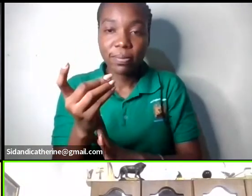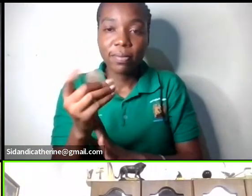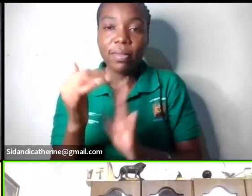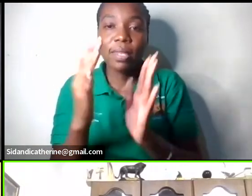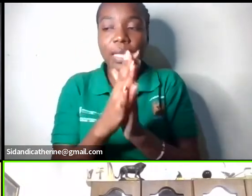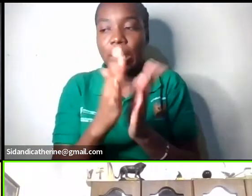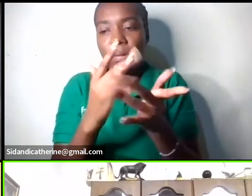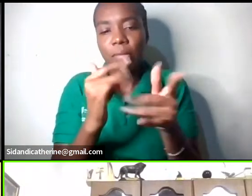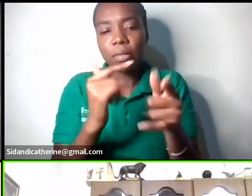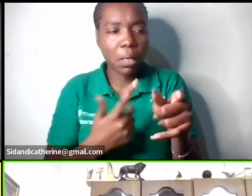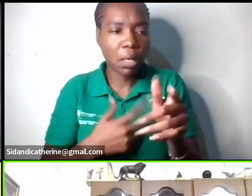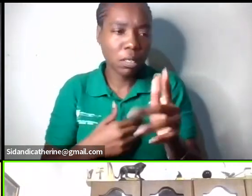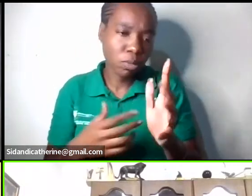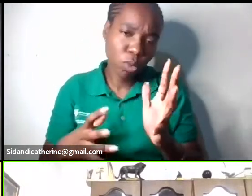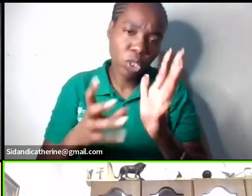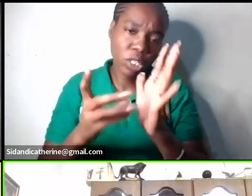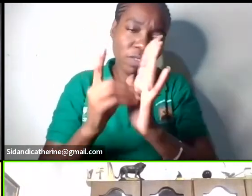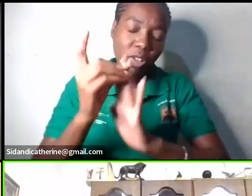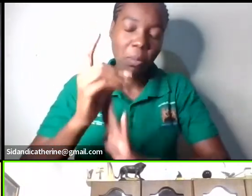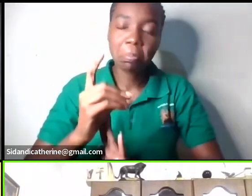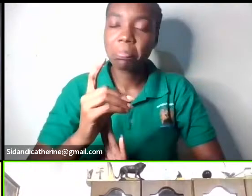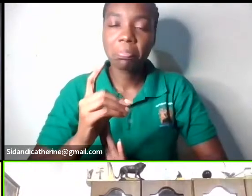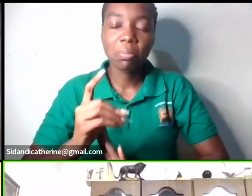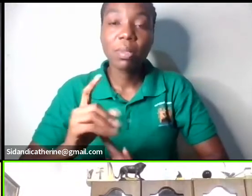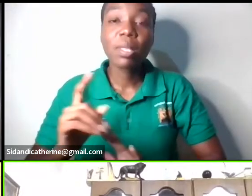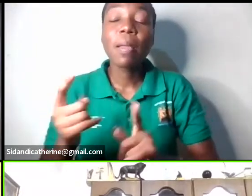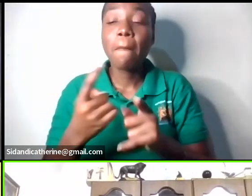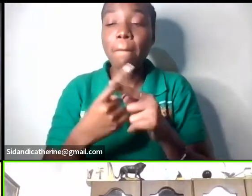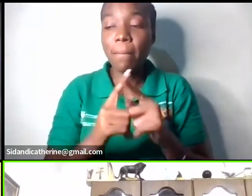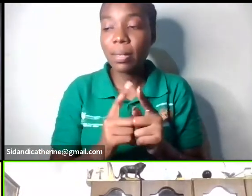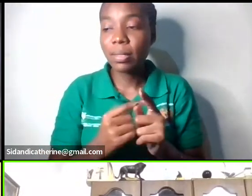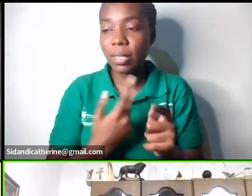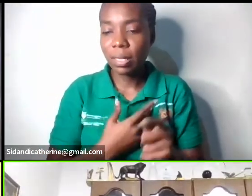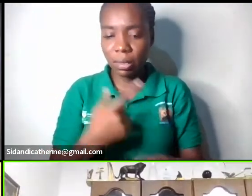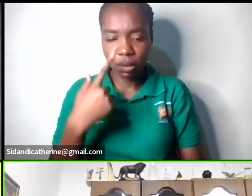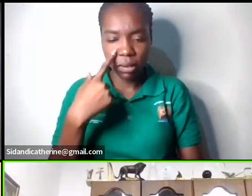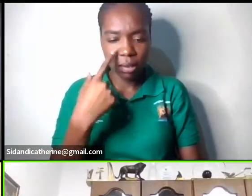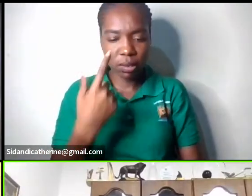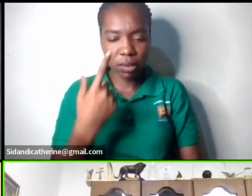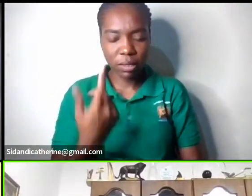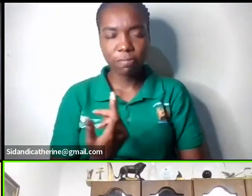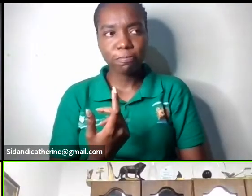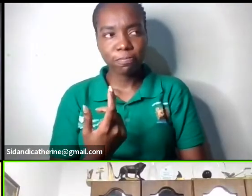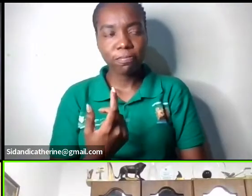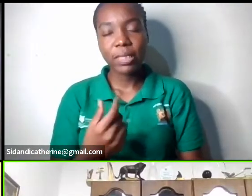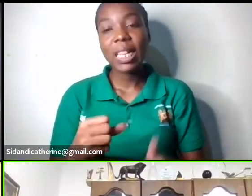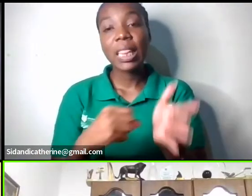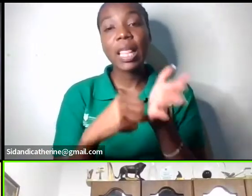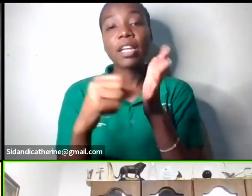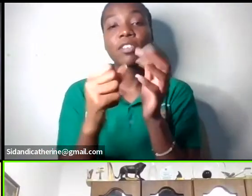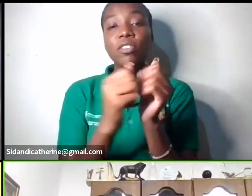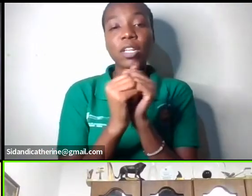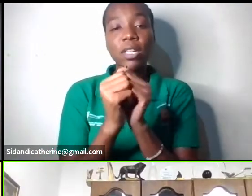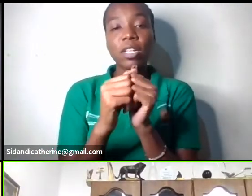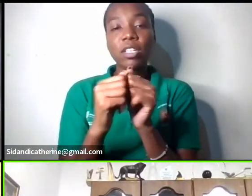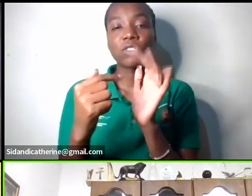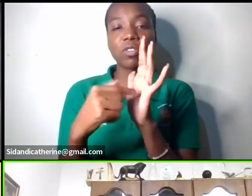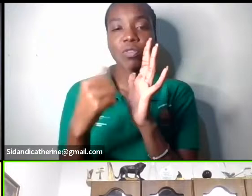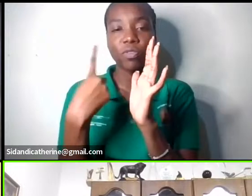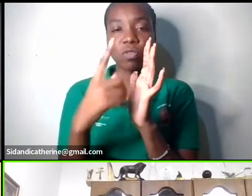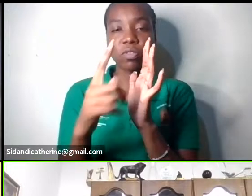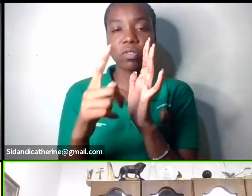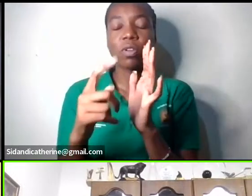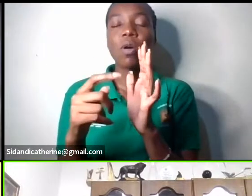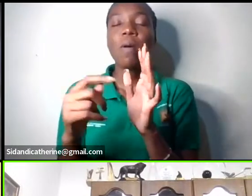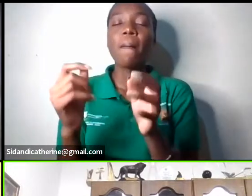of infrastructure at a rate that is probably aligned also with the rate of growth of population, and